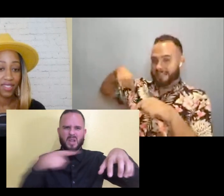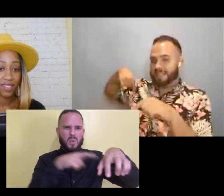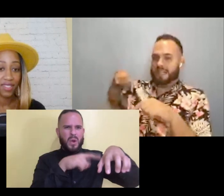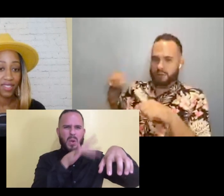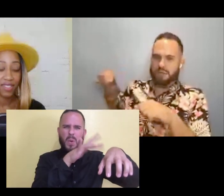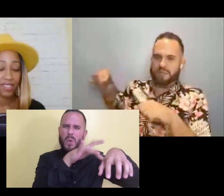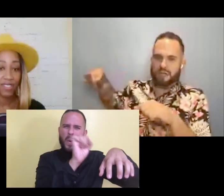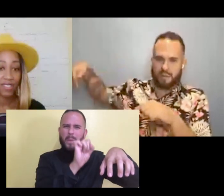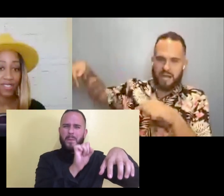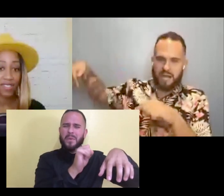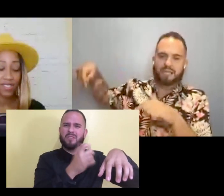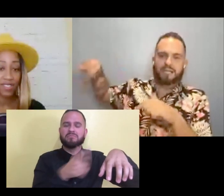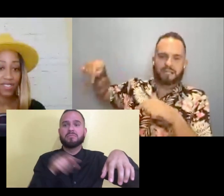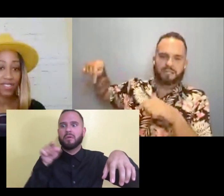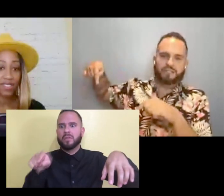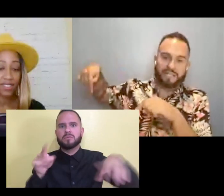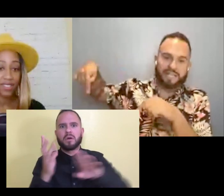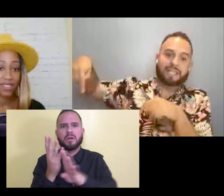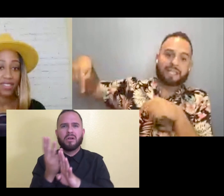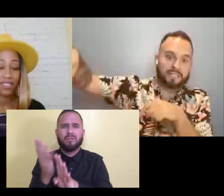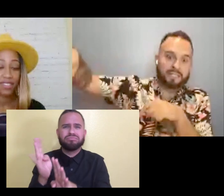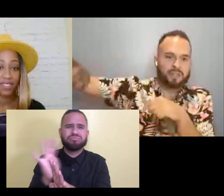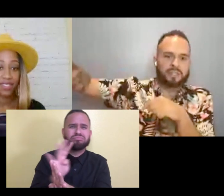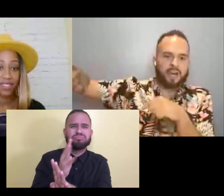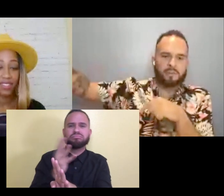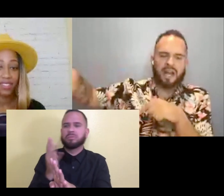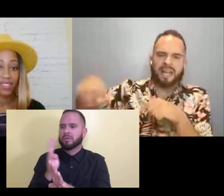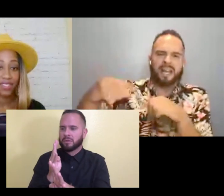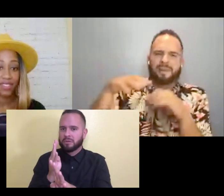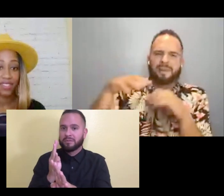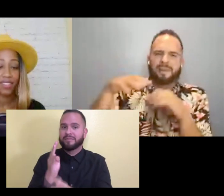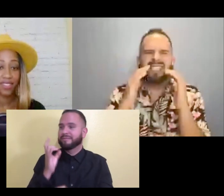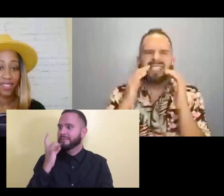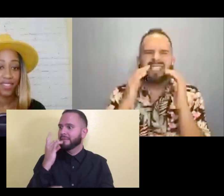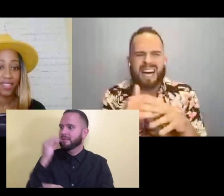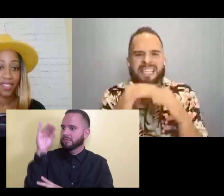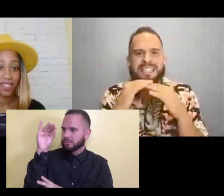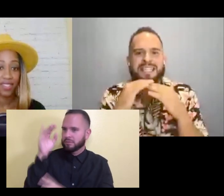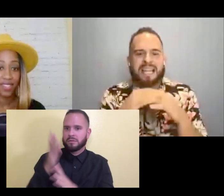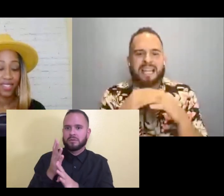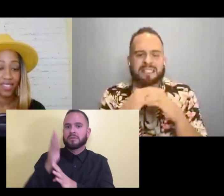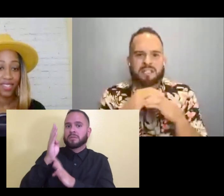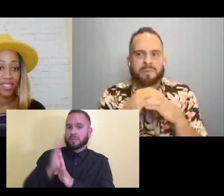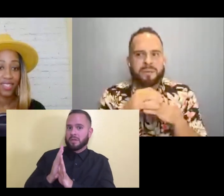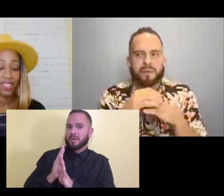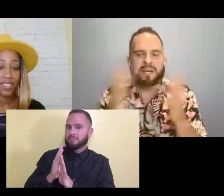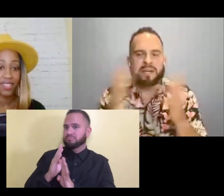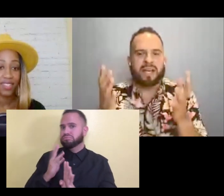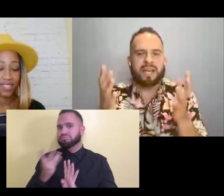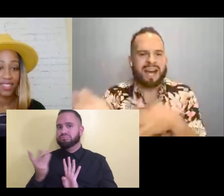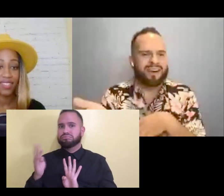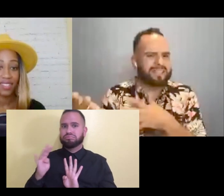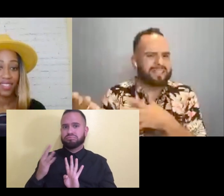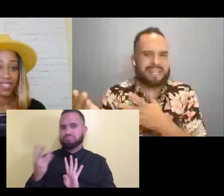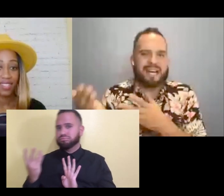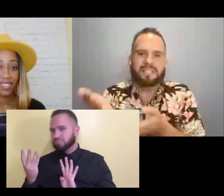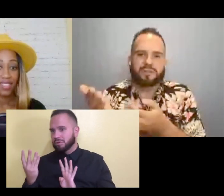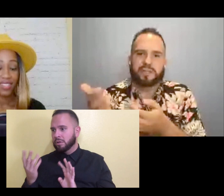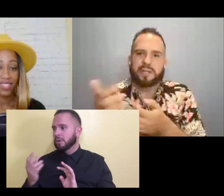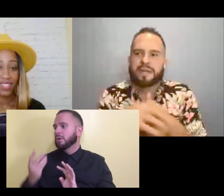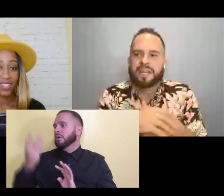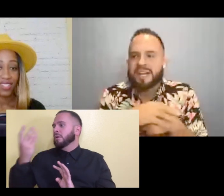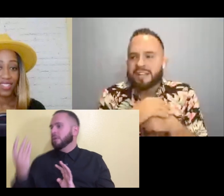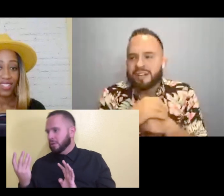then it continued on the other block, and then the street, and then continued on the other block. And I mean, it was just lines and lines and lines of people, and I was like, how good is that ice